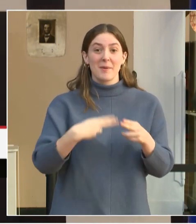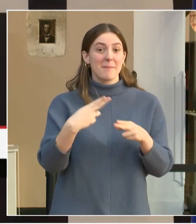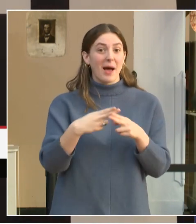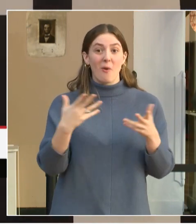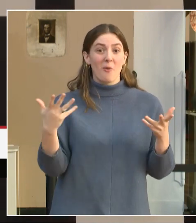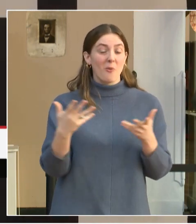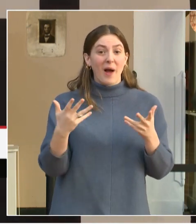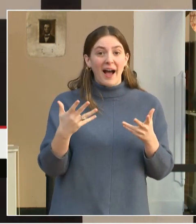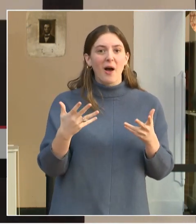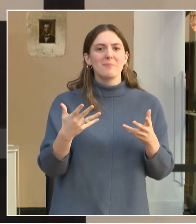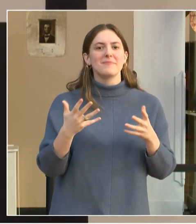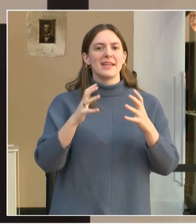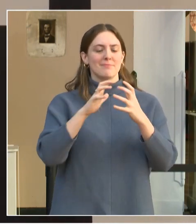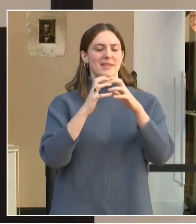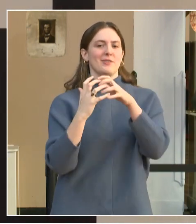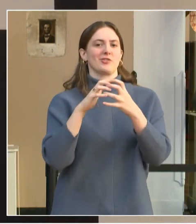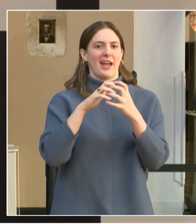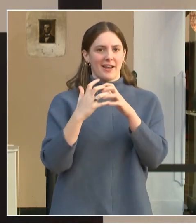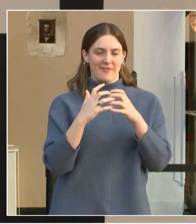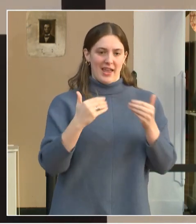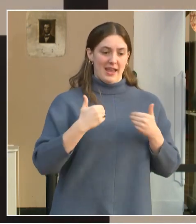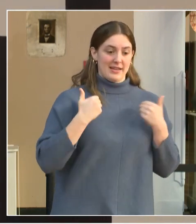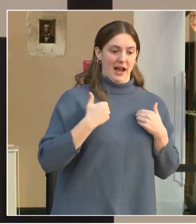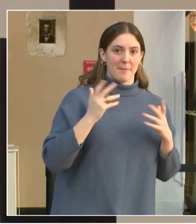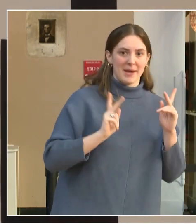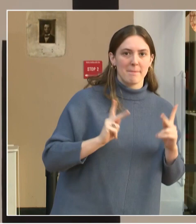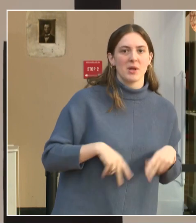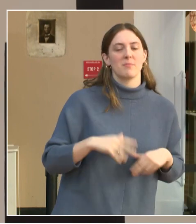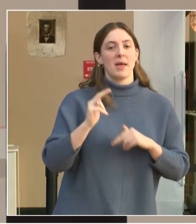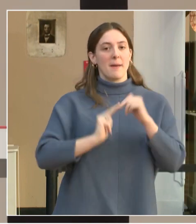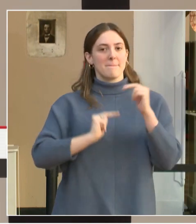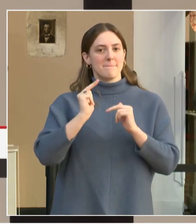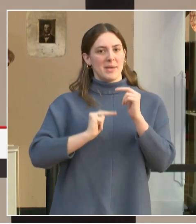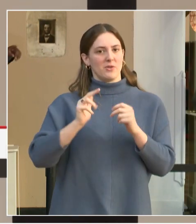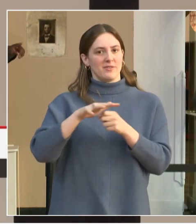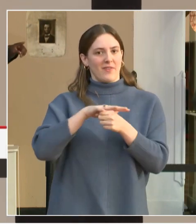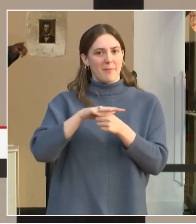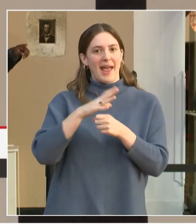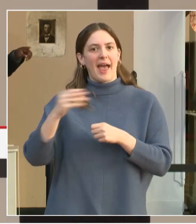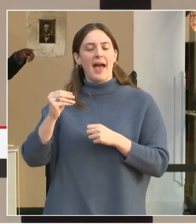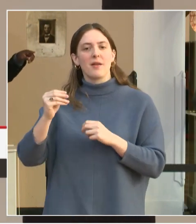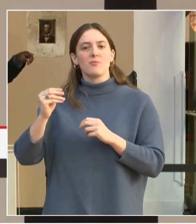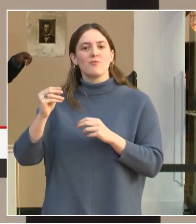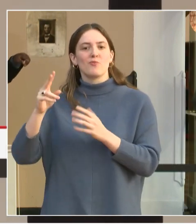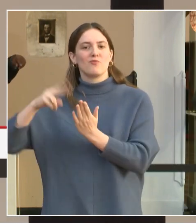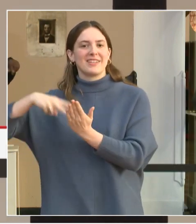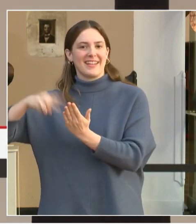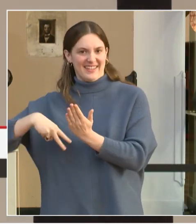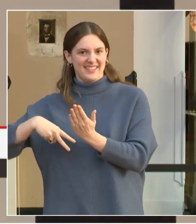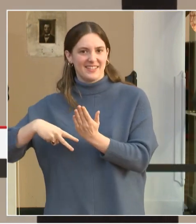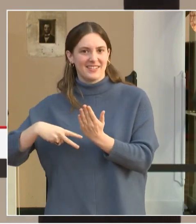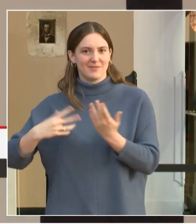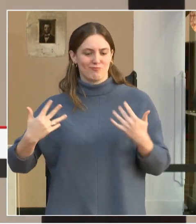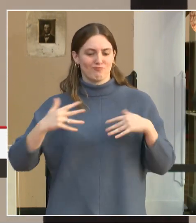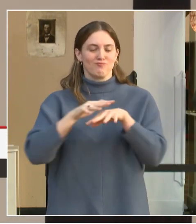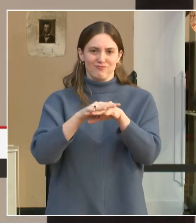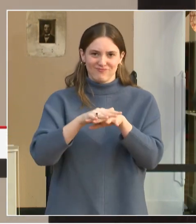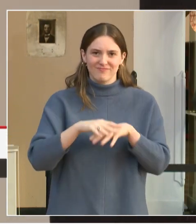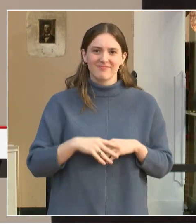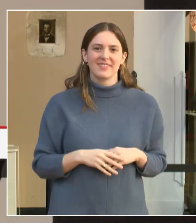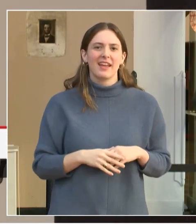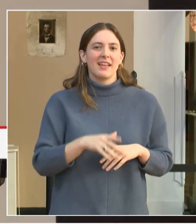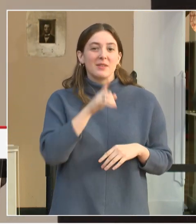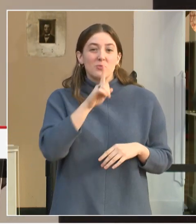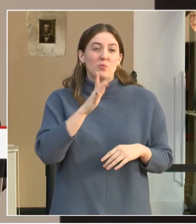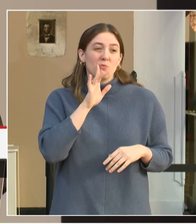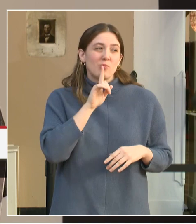about the intersection of our young people, our built environment, and reading. And it just brings me a lot of